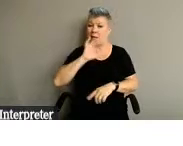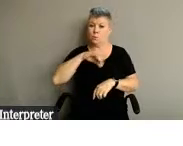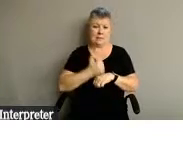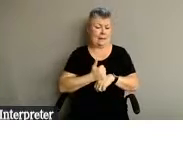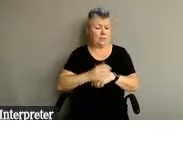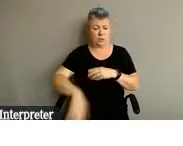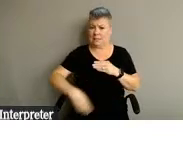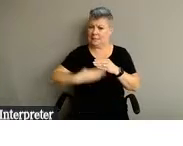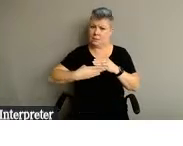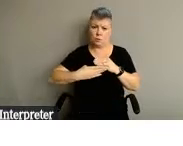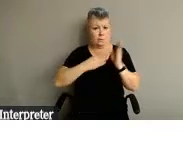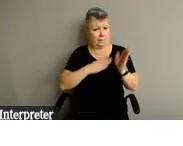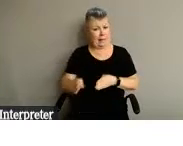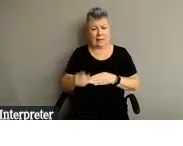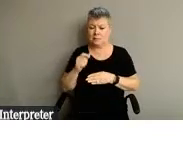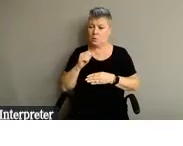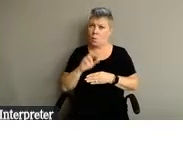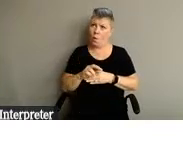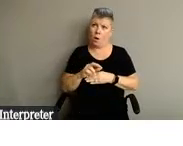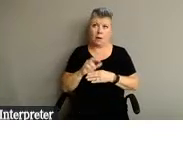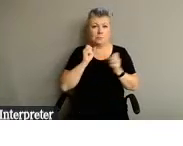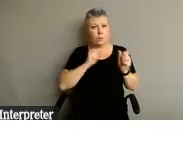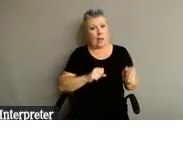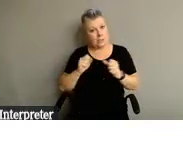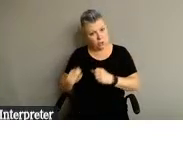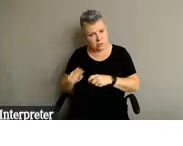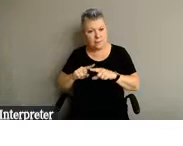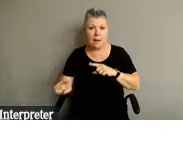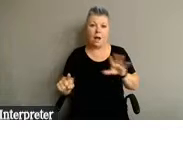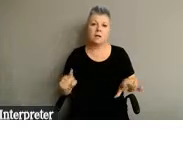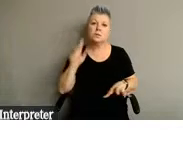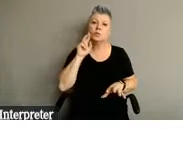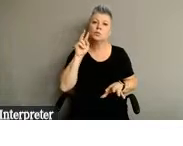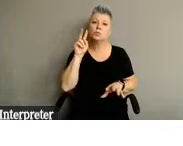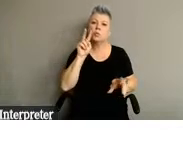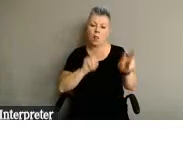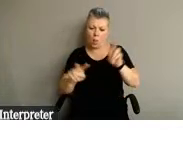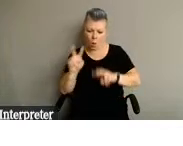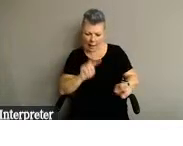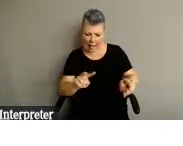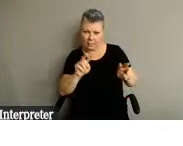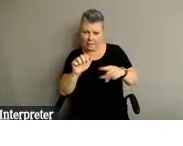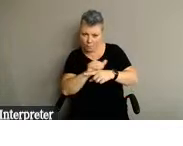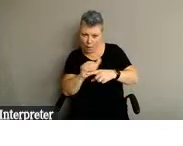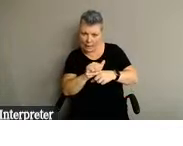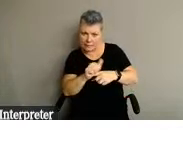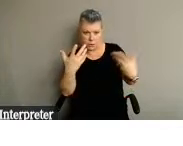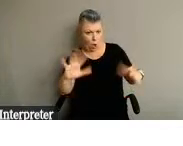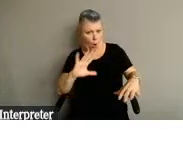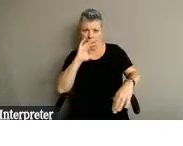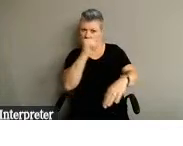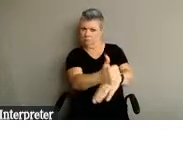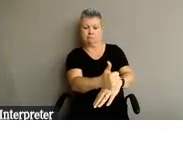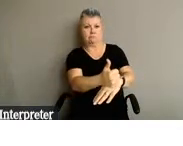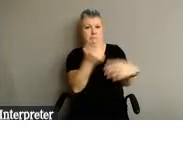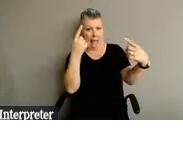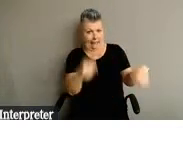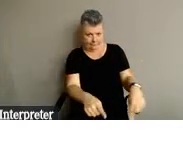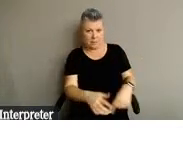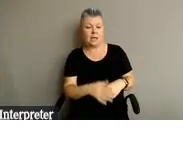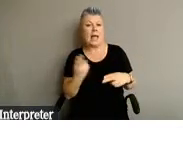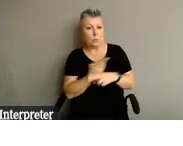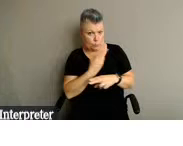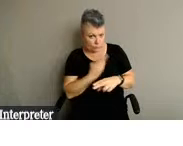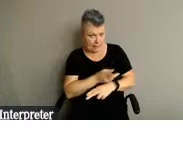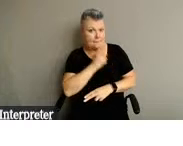additional plans or strategies, but to look at the practices that we already have in place and to ensure